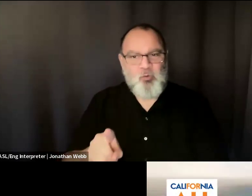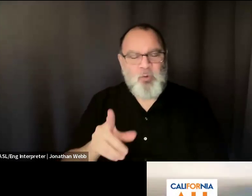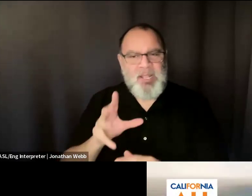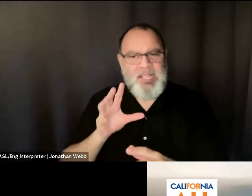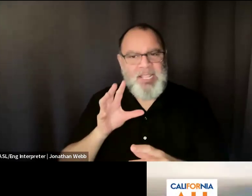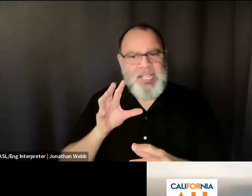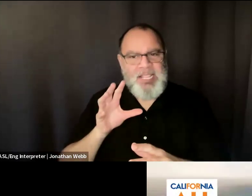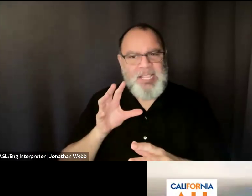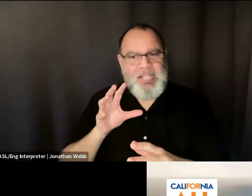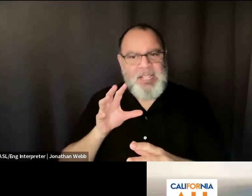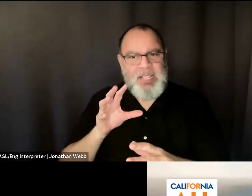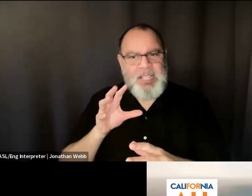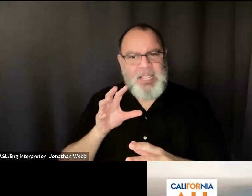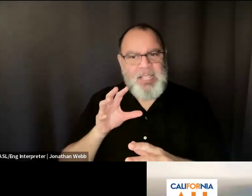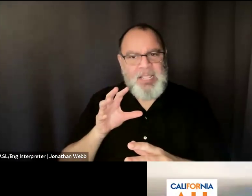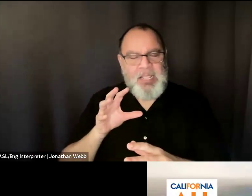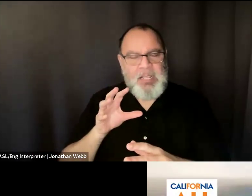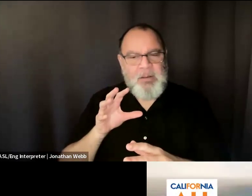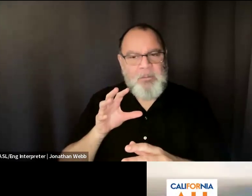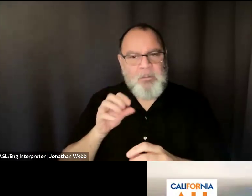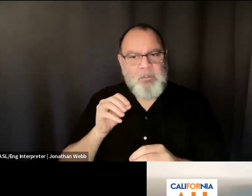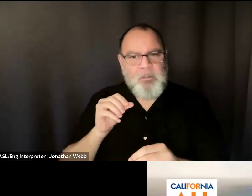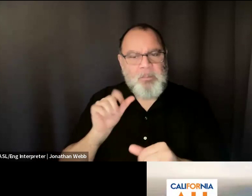interdependent programs is focused,